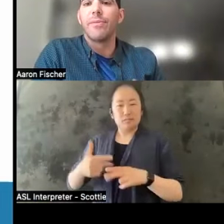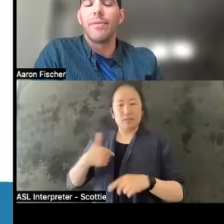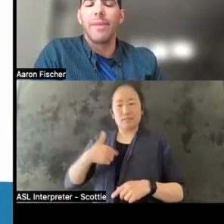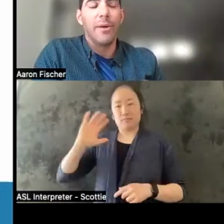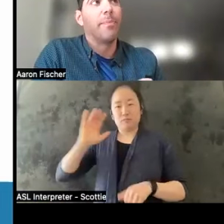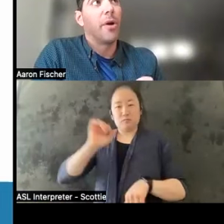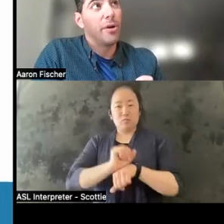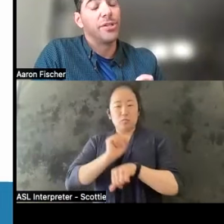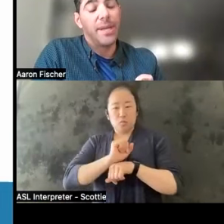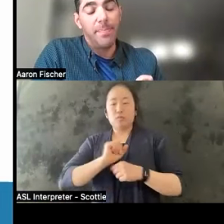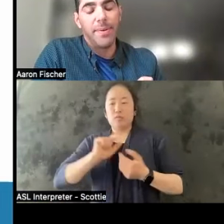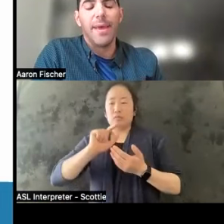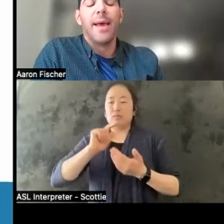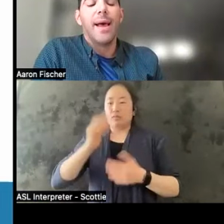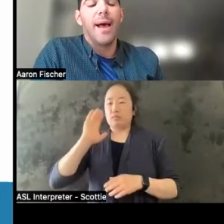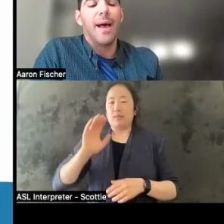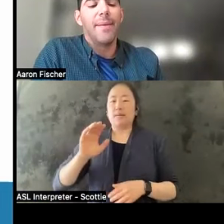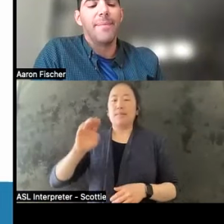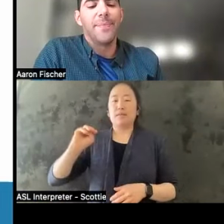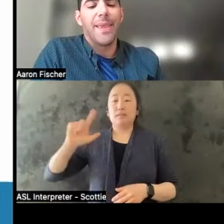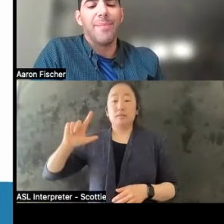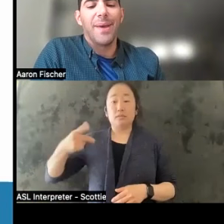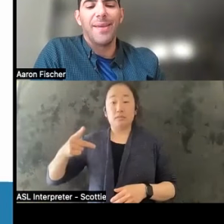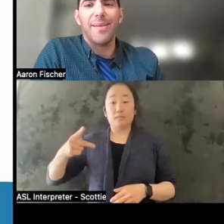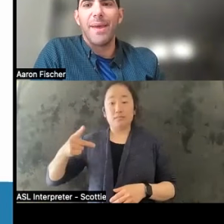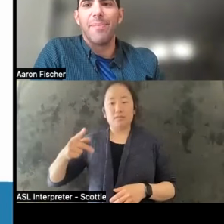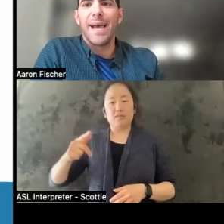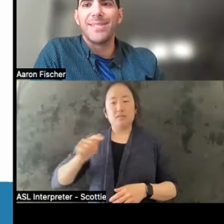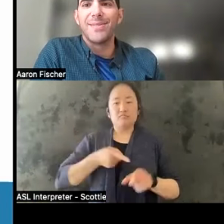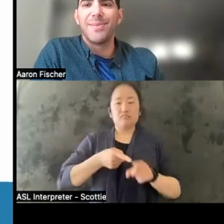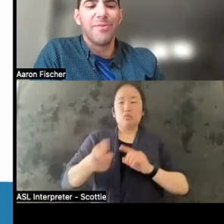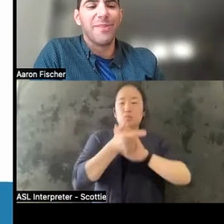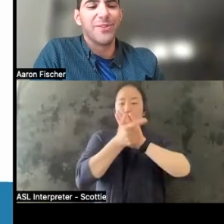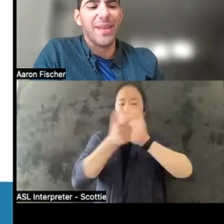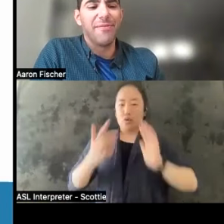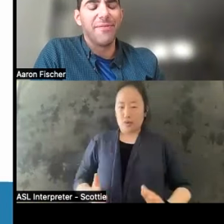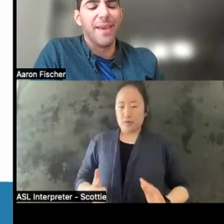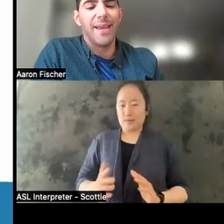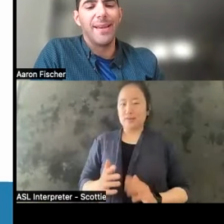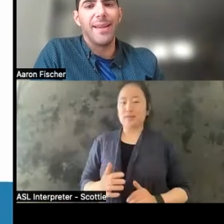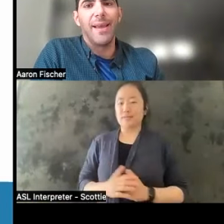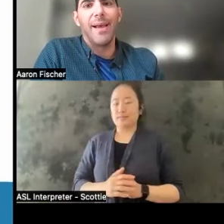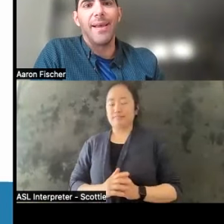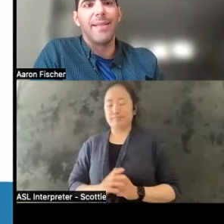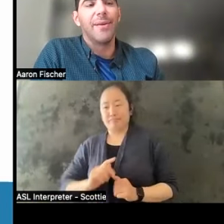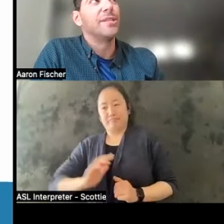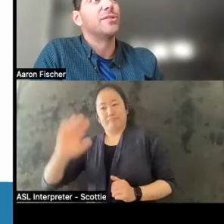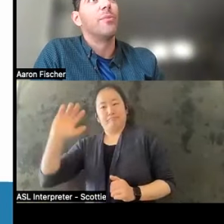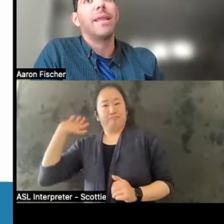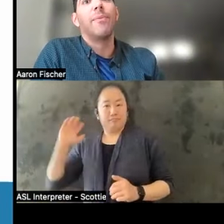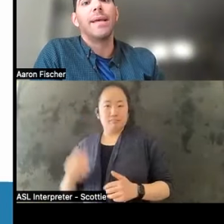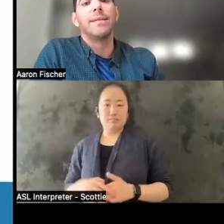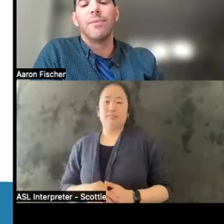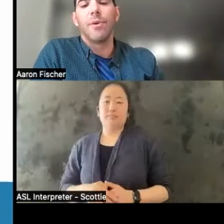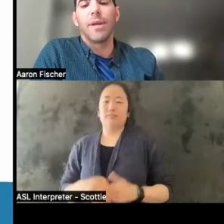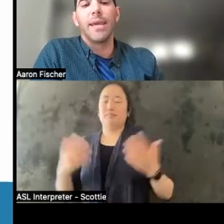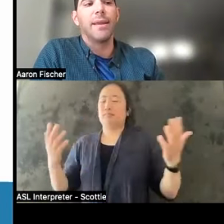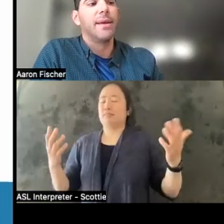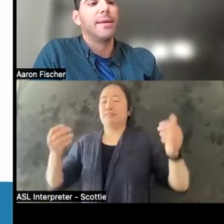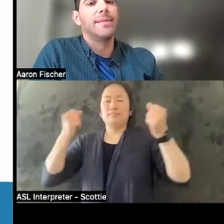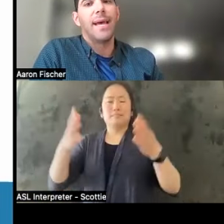medical legal partnership in my past professional life, and there were just so many ways